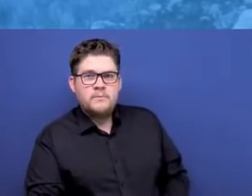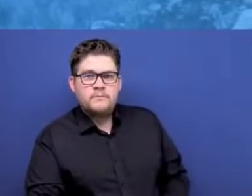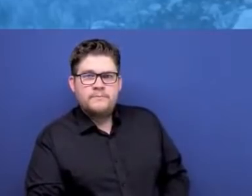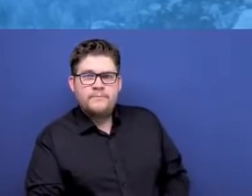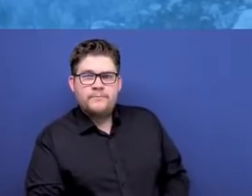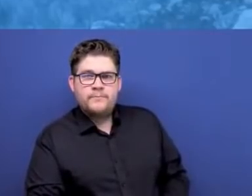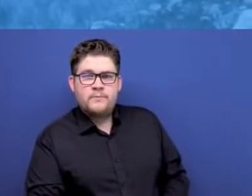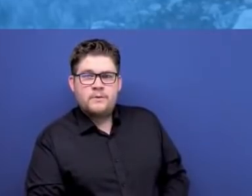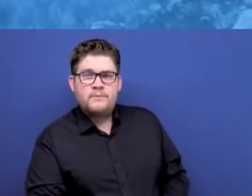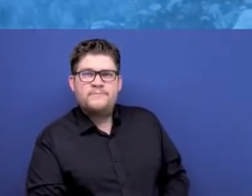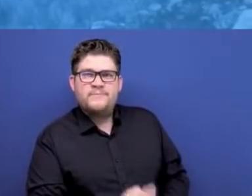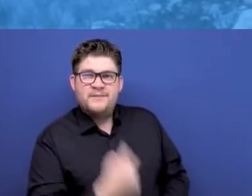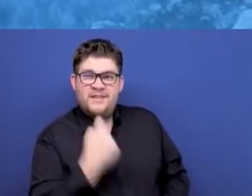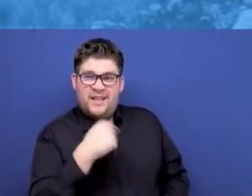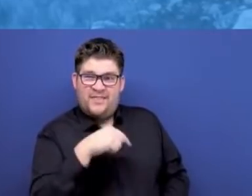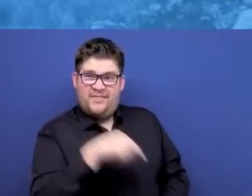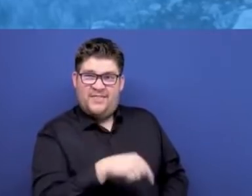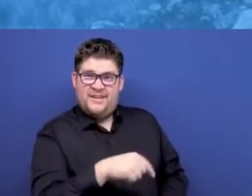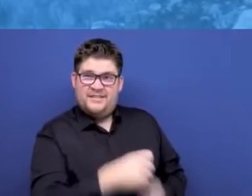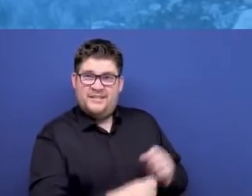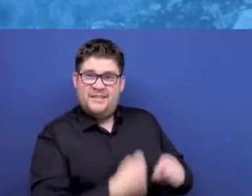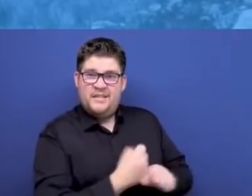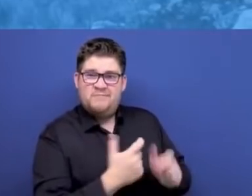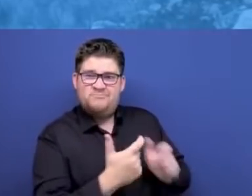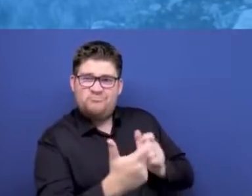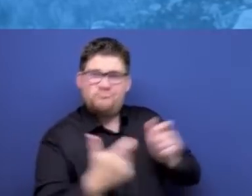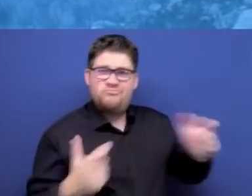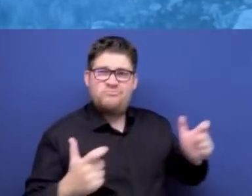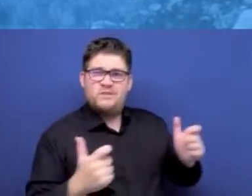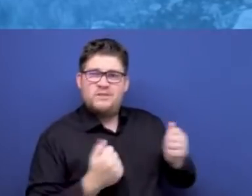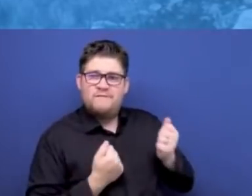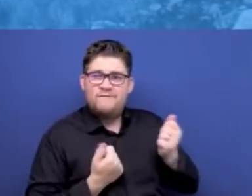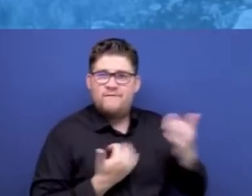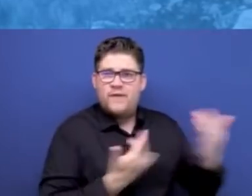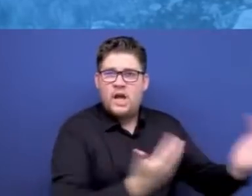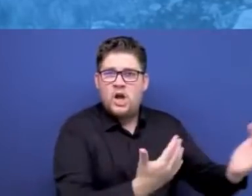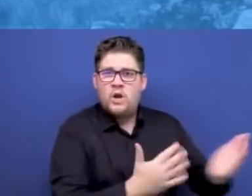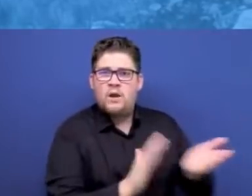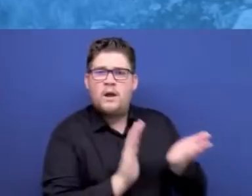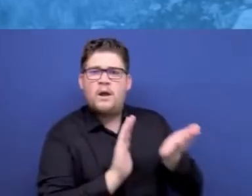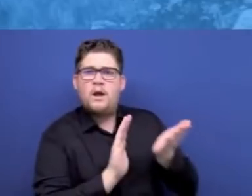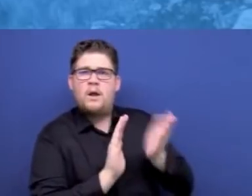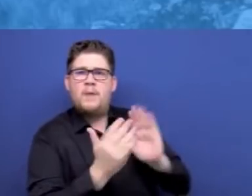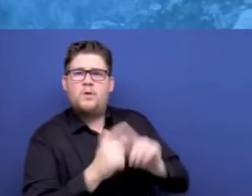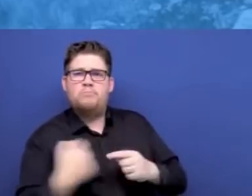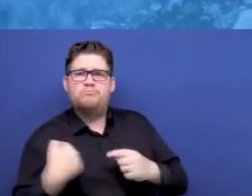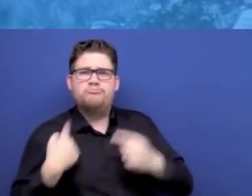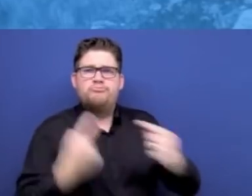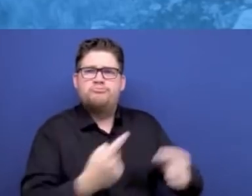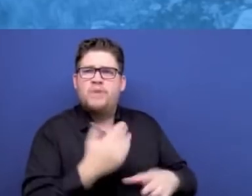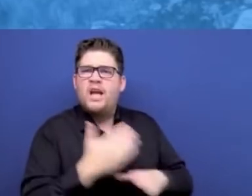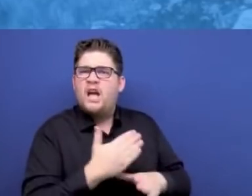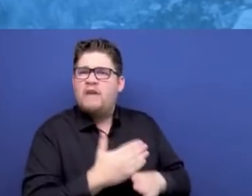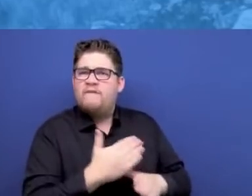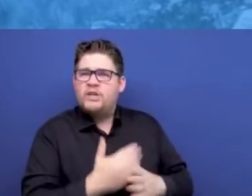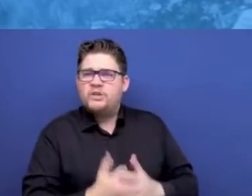we're only halfway through the season. So is it reasonable to assume that the final cost of fighting fires could be double from what